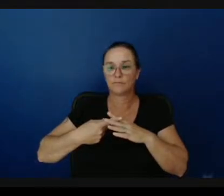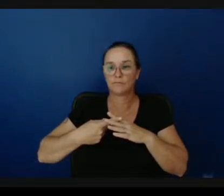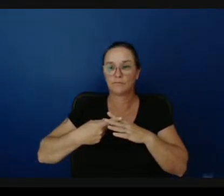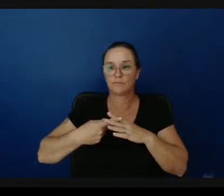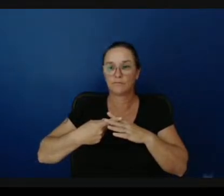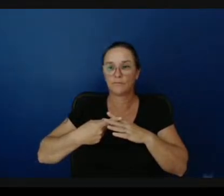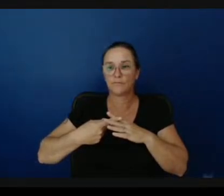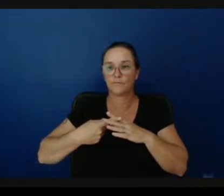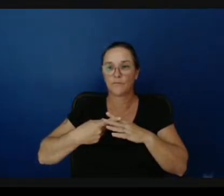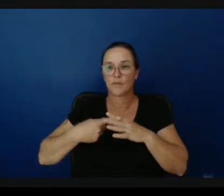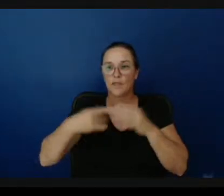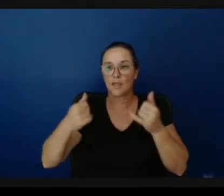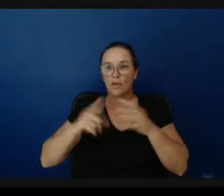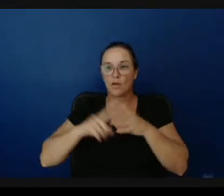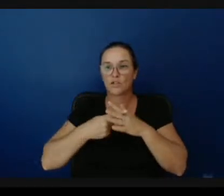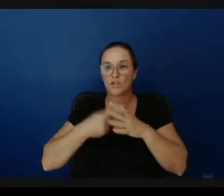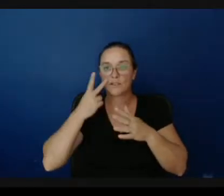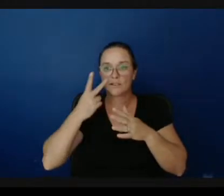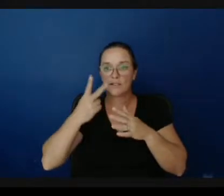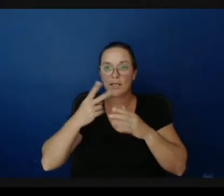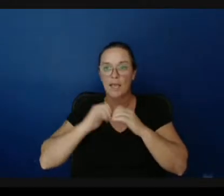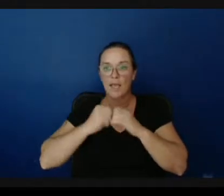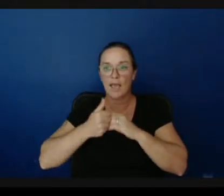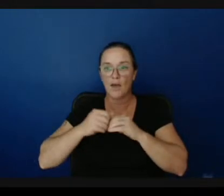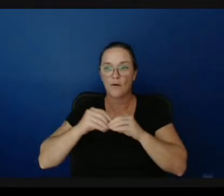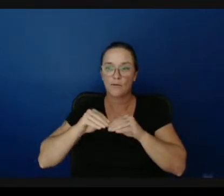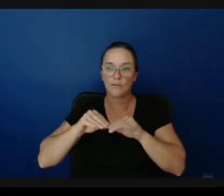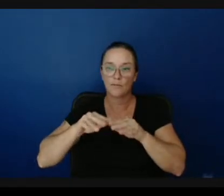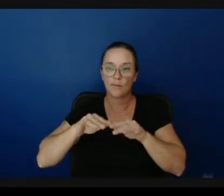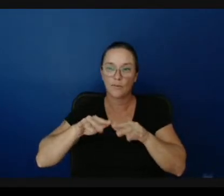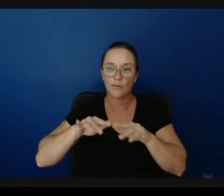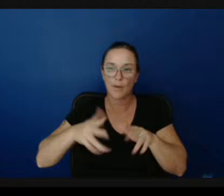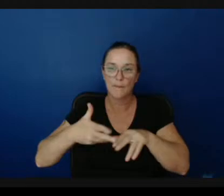And now you can maybe start seeing how it's going to start building this perched area